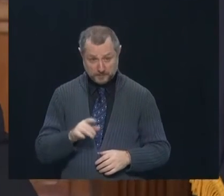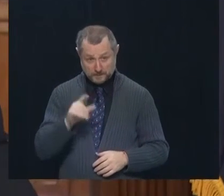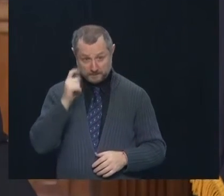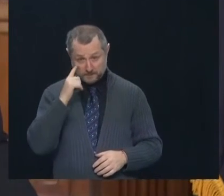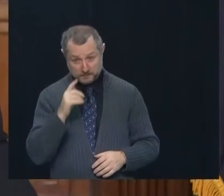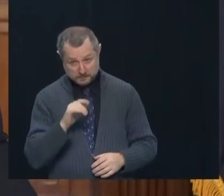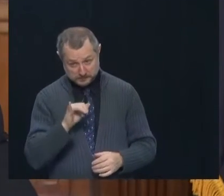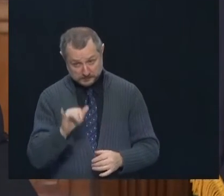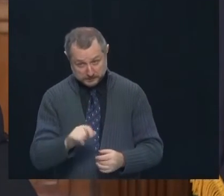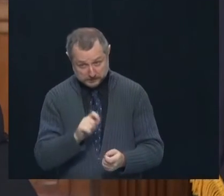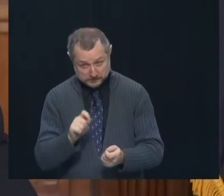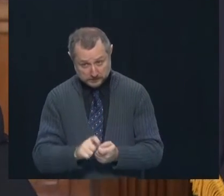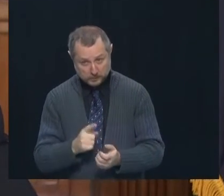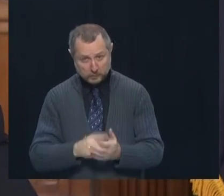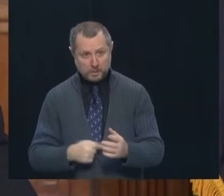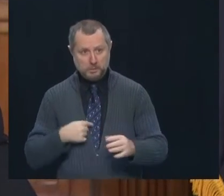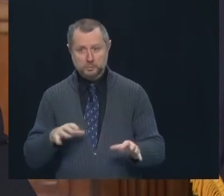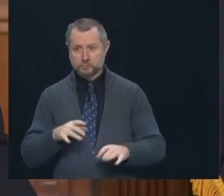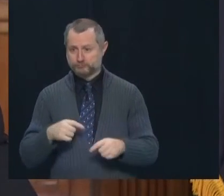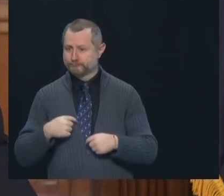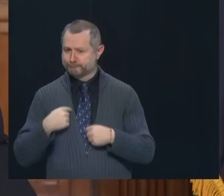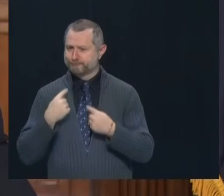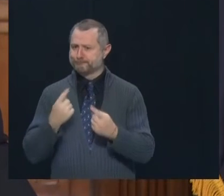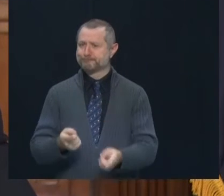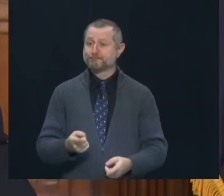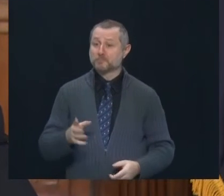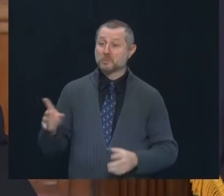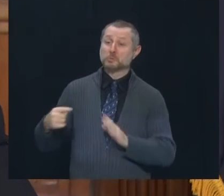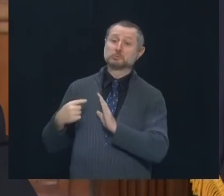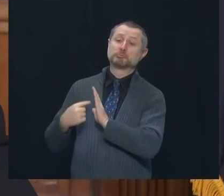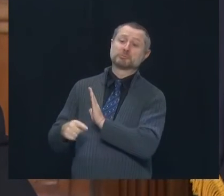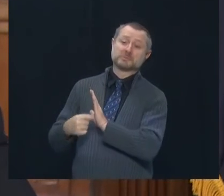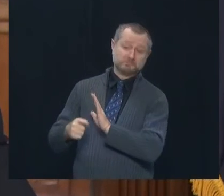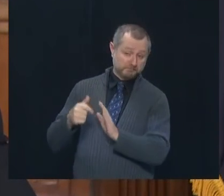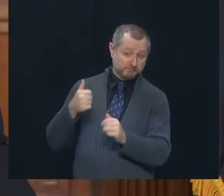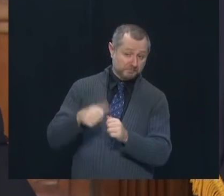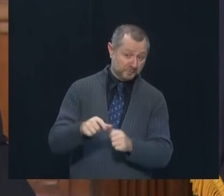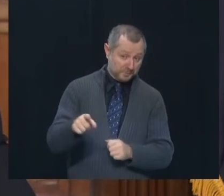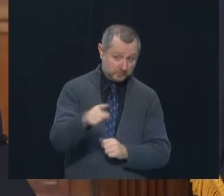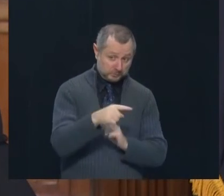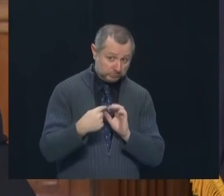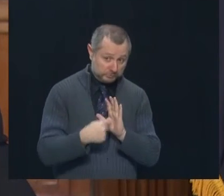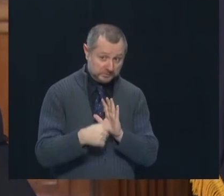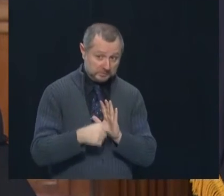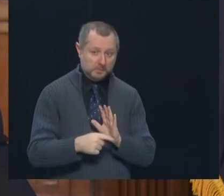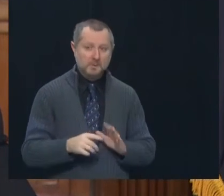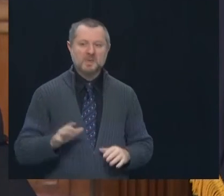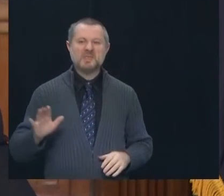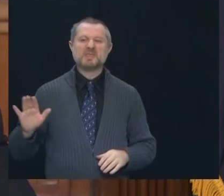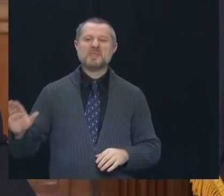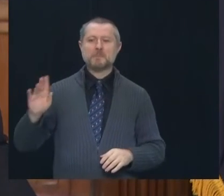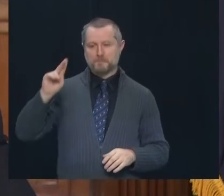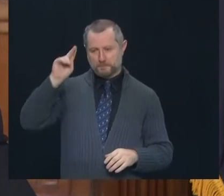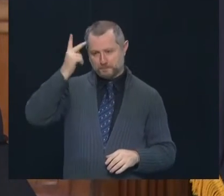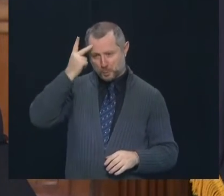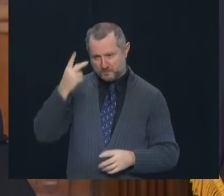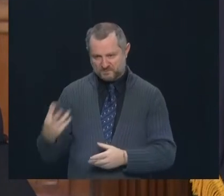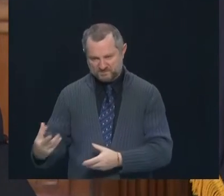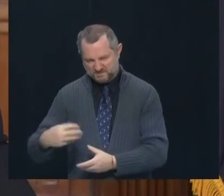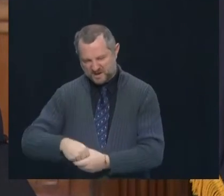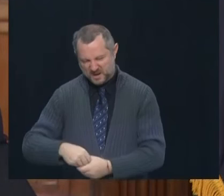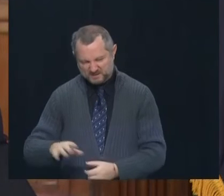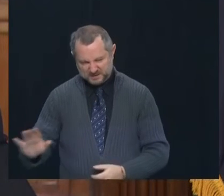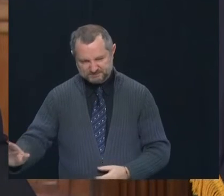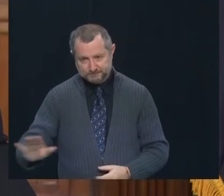done. The criticism, if you remember, I believe was politically motivated. It's